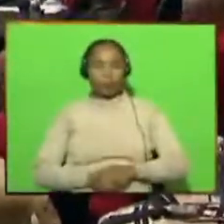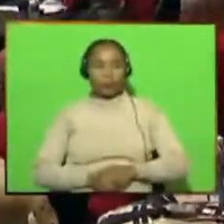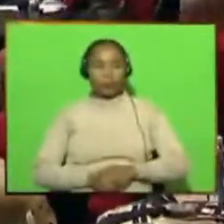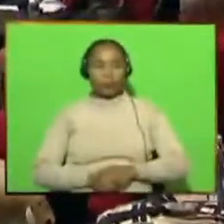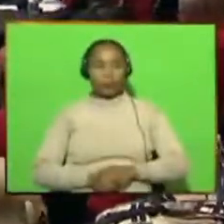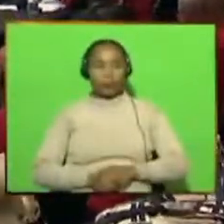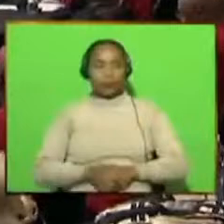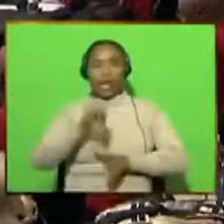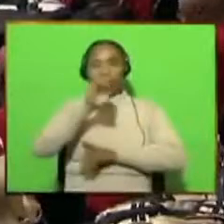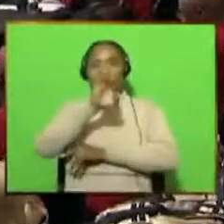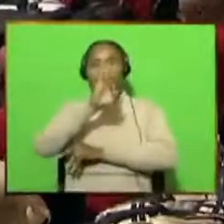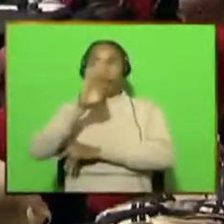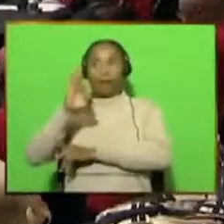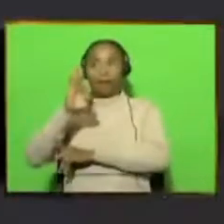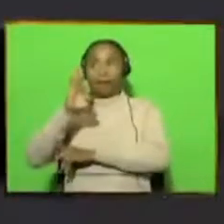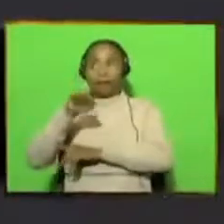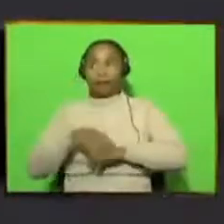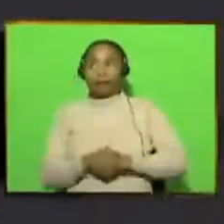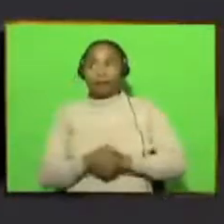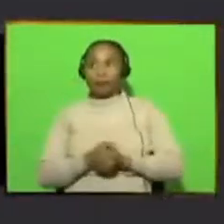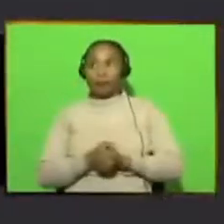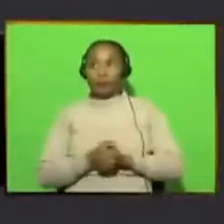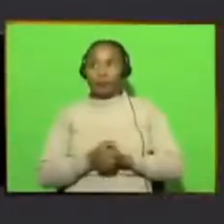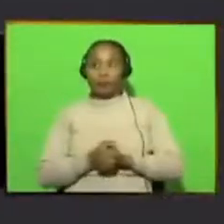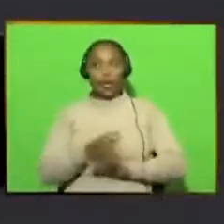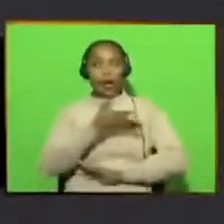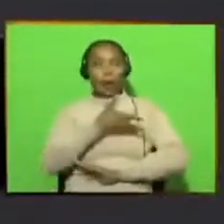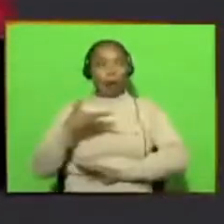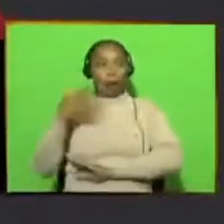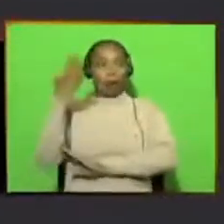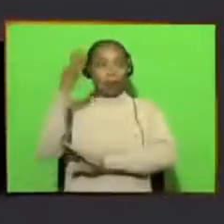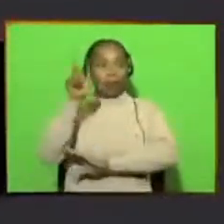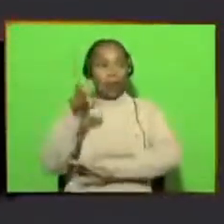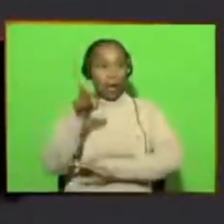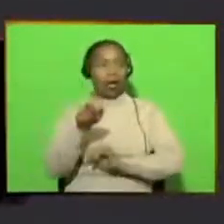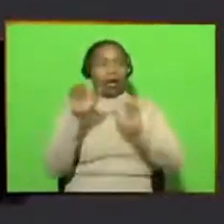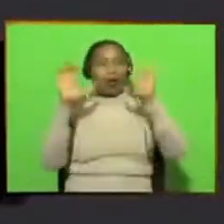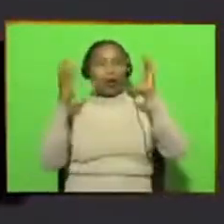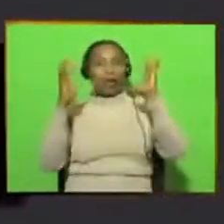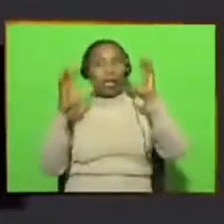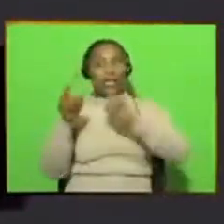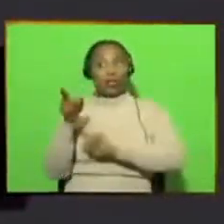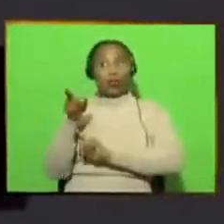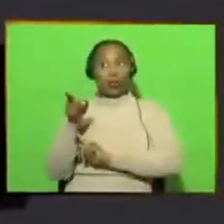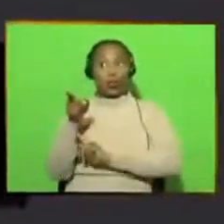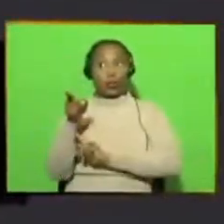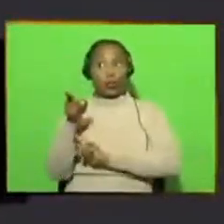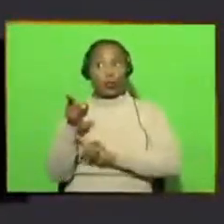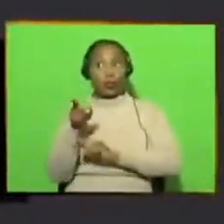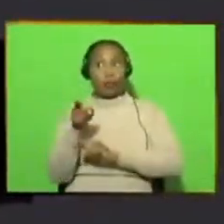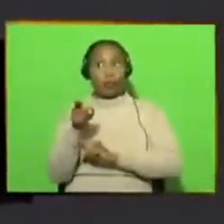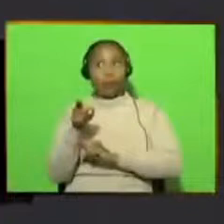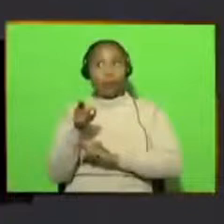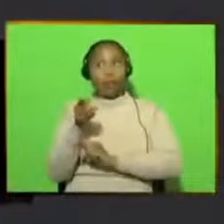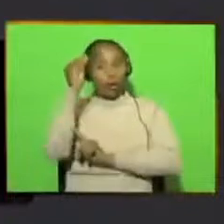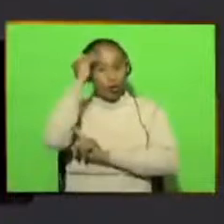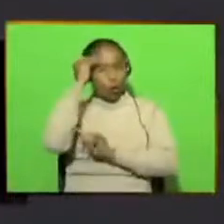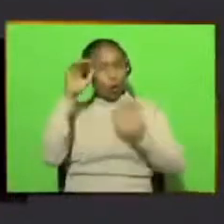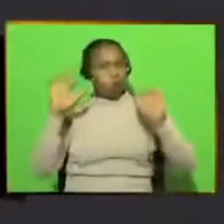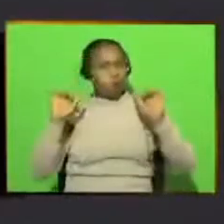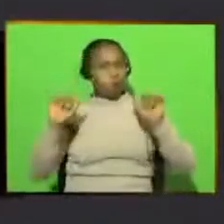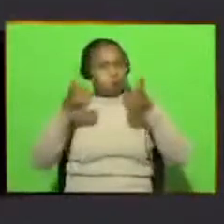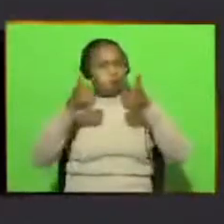The Economic Freedom Thank you Fighters. very much, Madam Speaker. Congratulations to you. And you know very